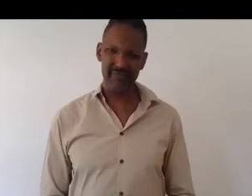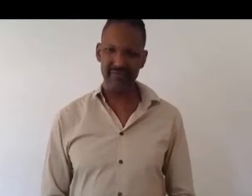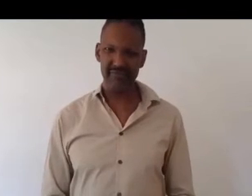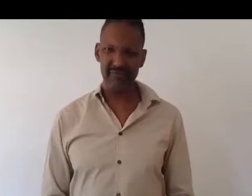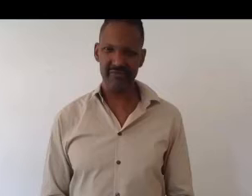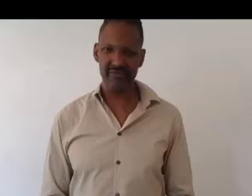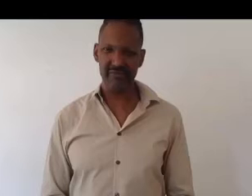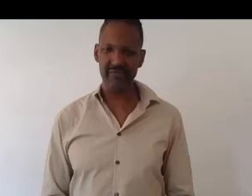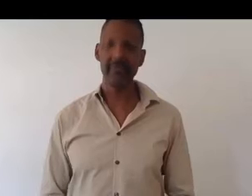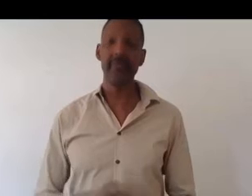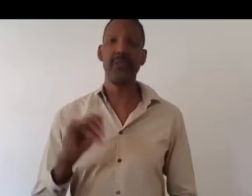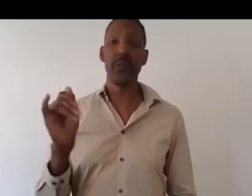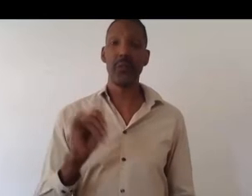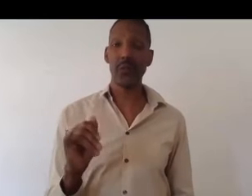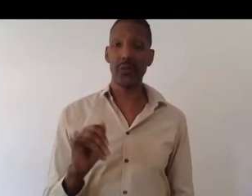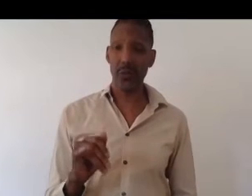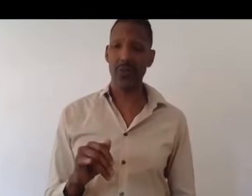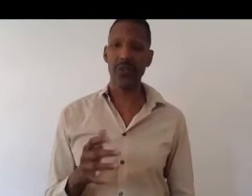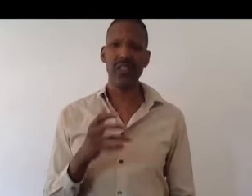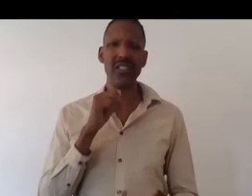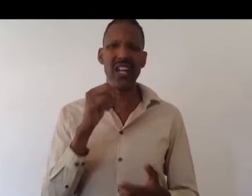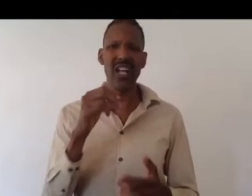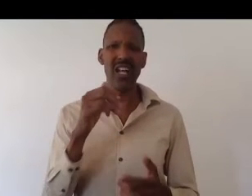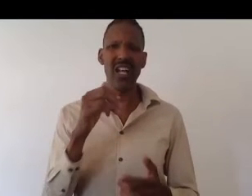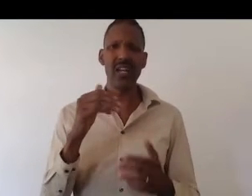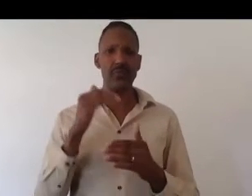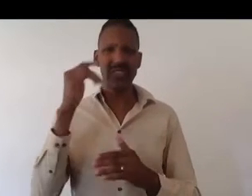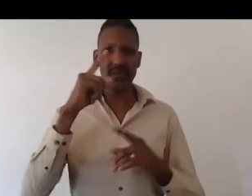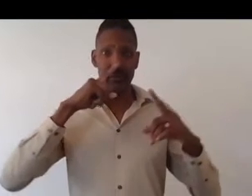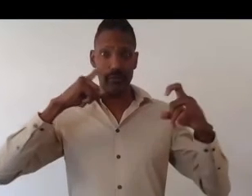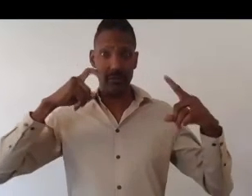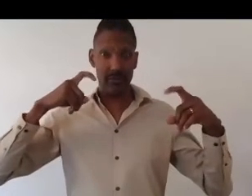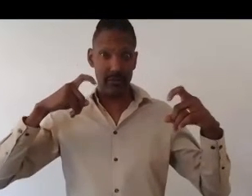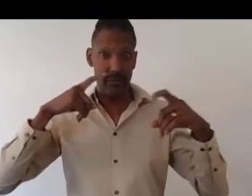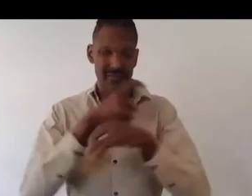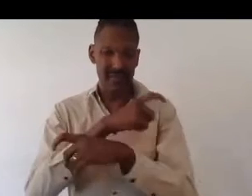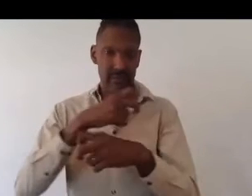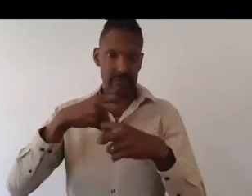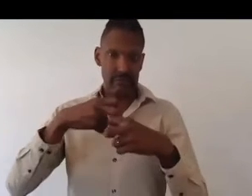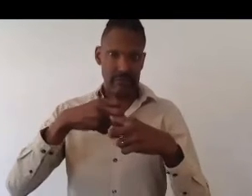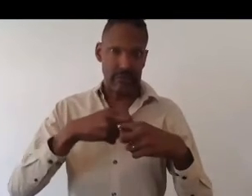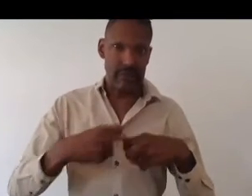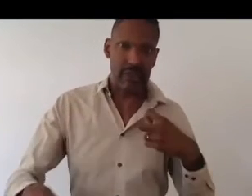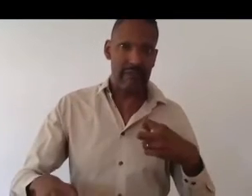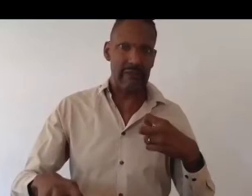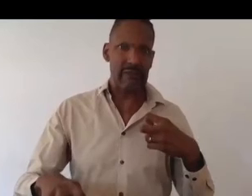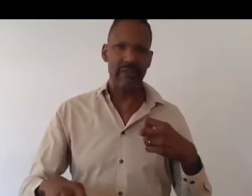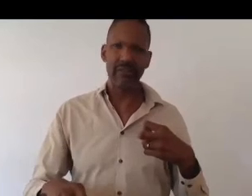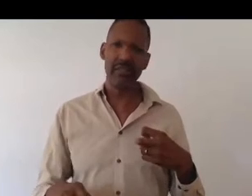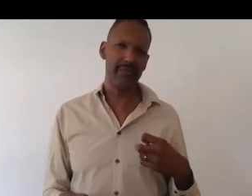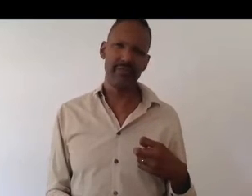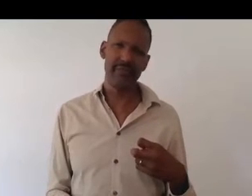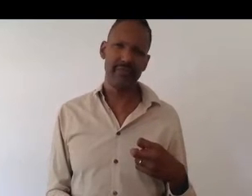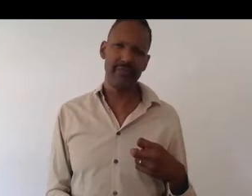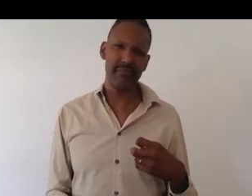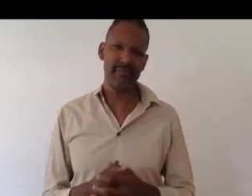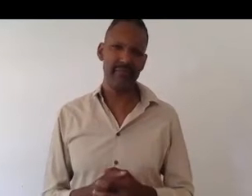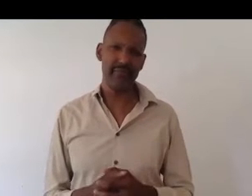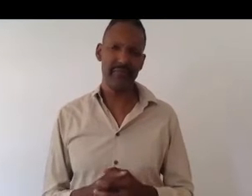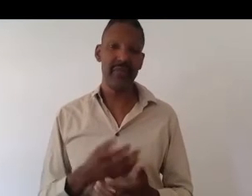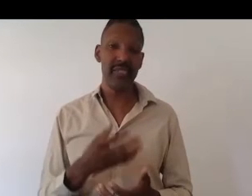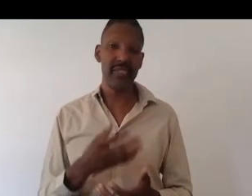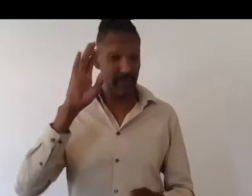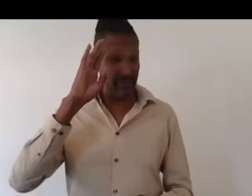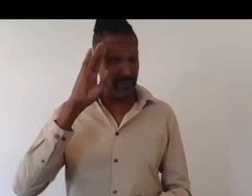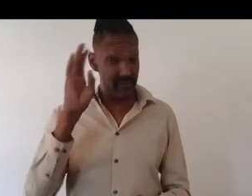also not too difficult. It's not only for math people, not only for boys. And we don't think it's inappropriate for young children with